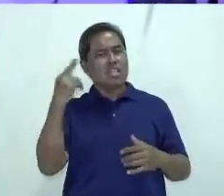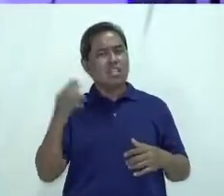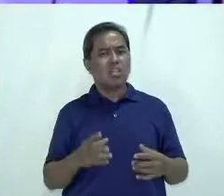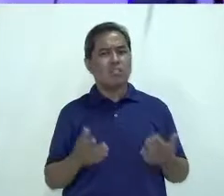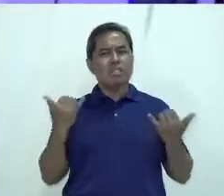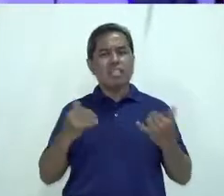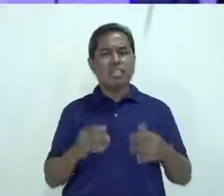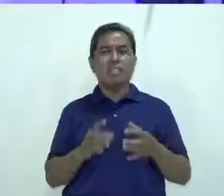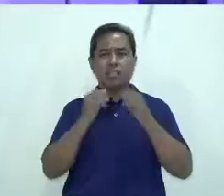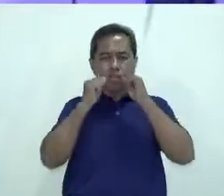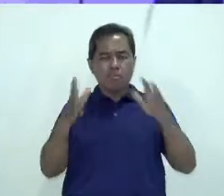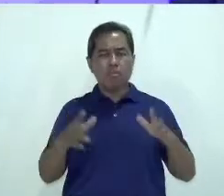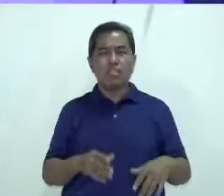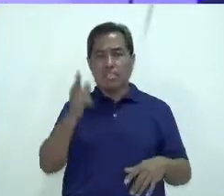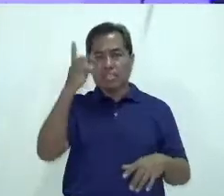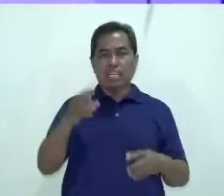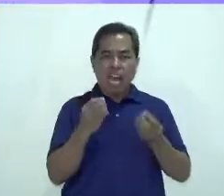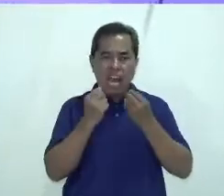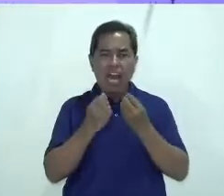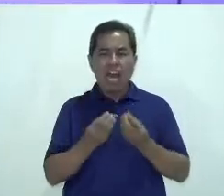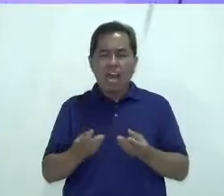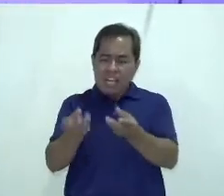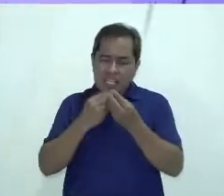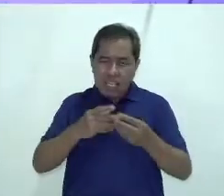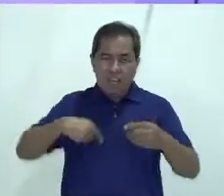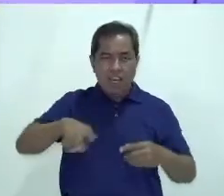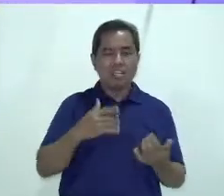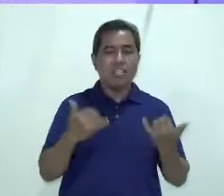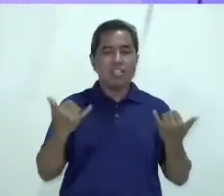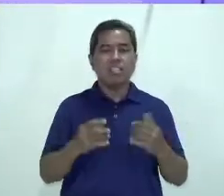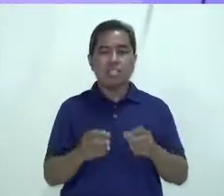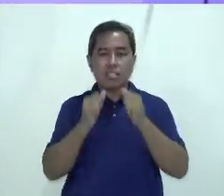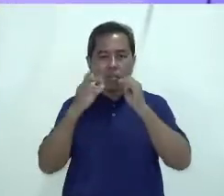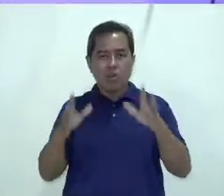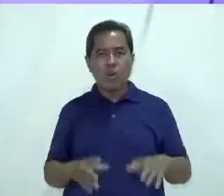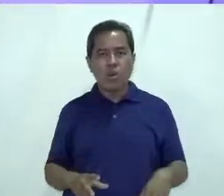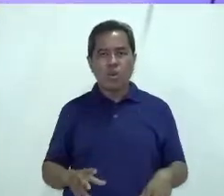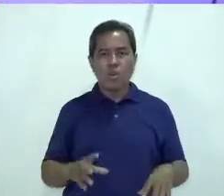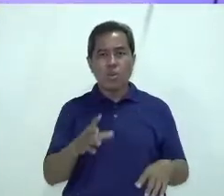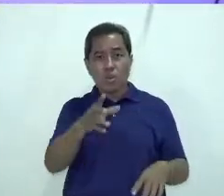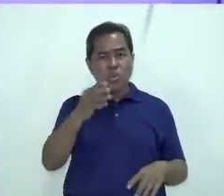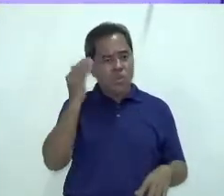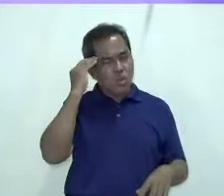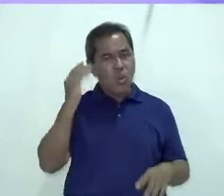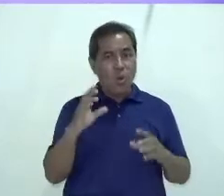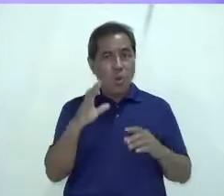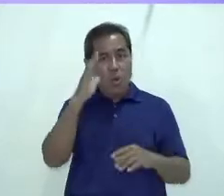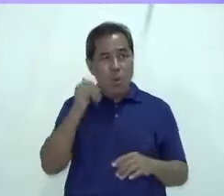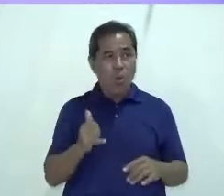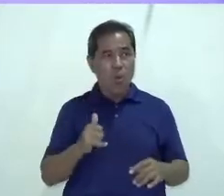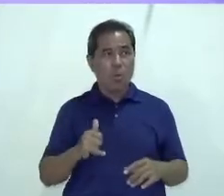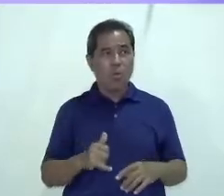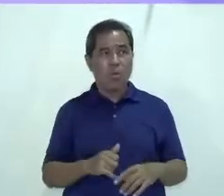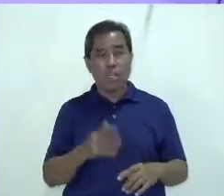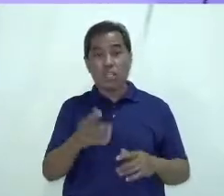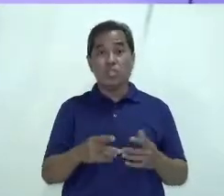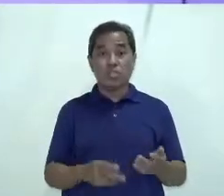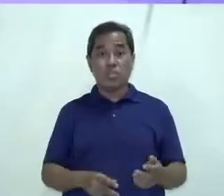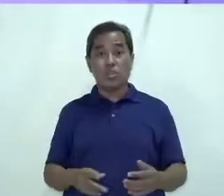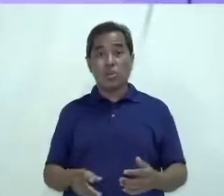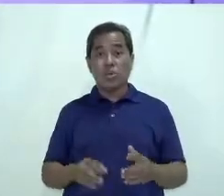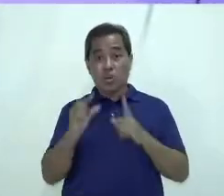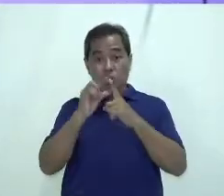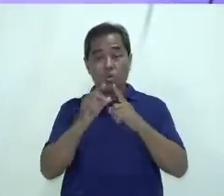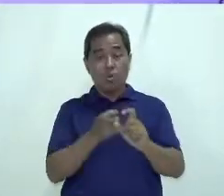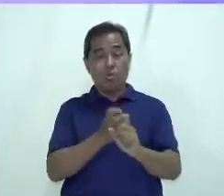the Lord has given to us. You know what? You know what's the reason of that blessing? There's a word from Paul, an